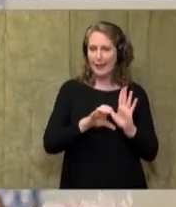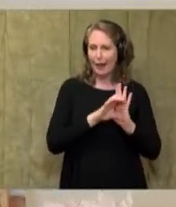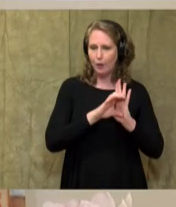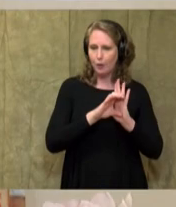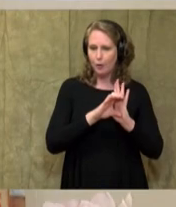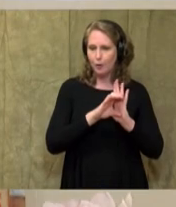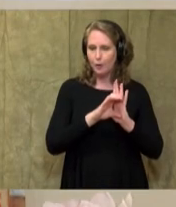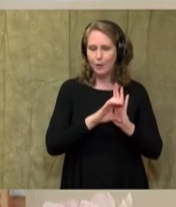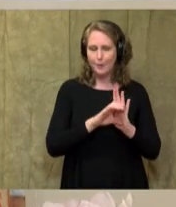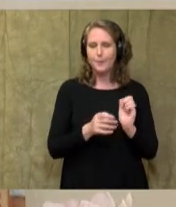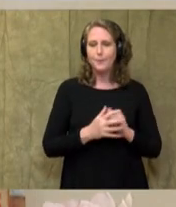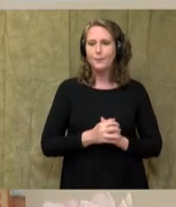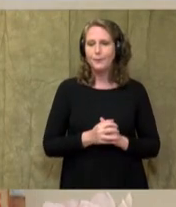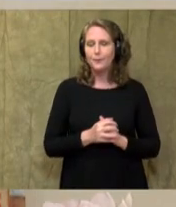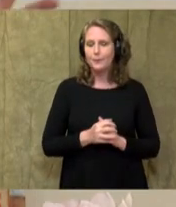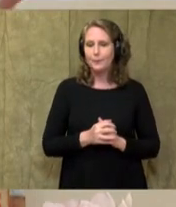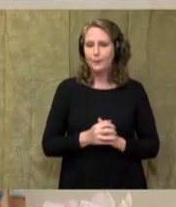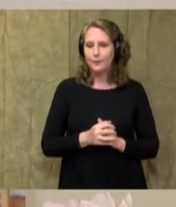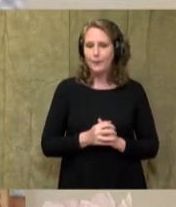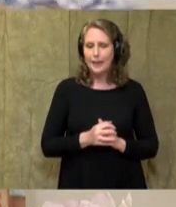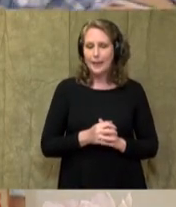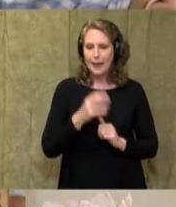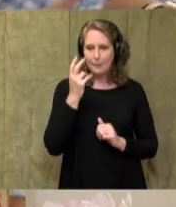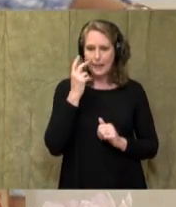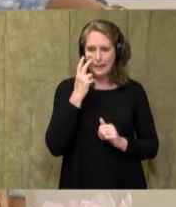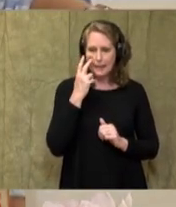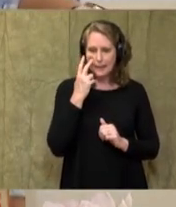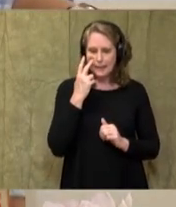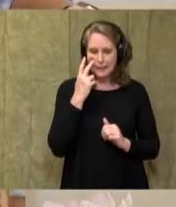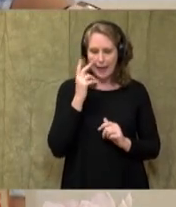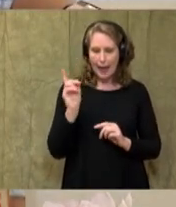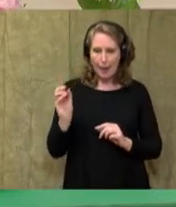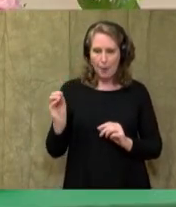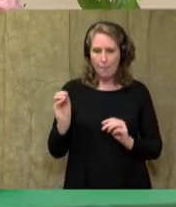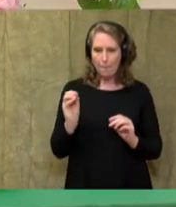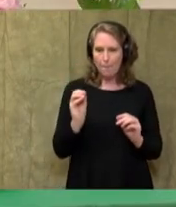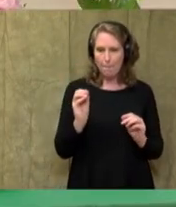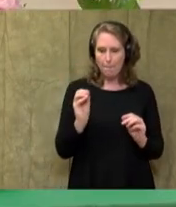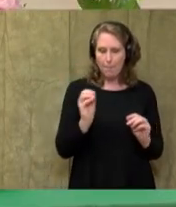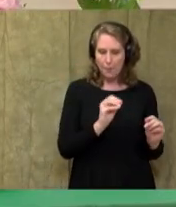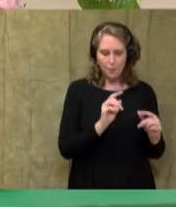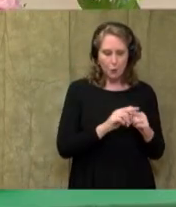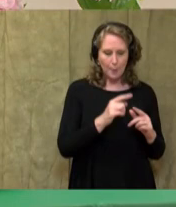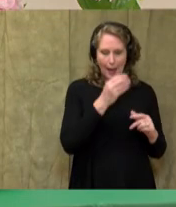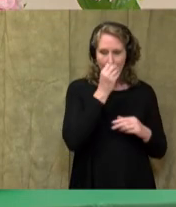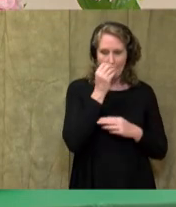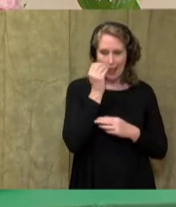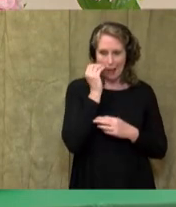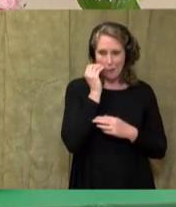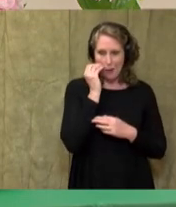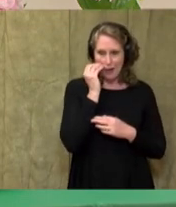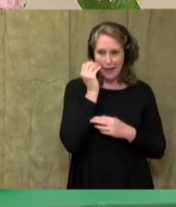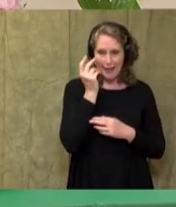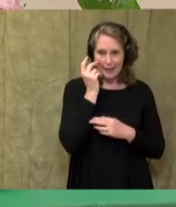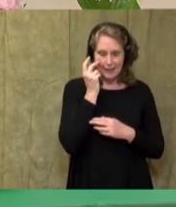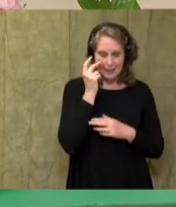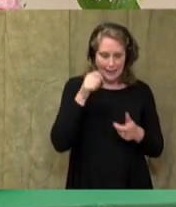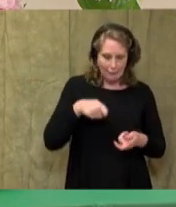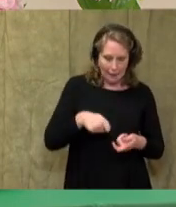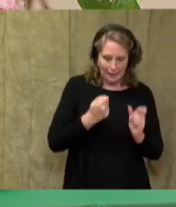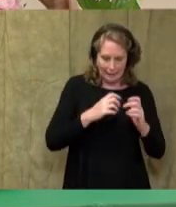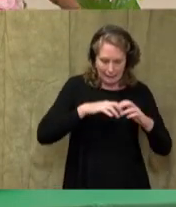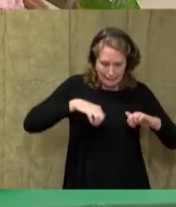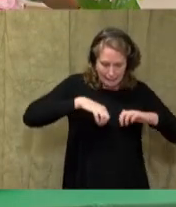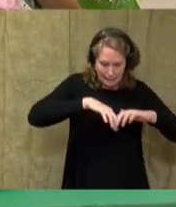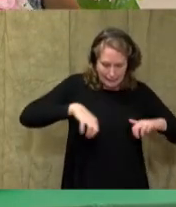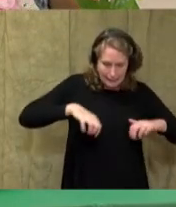we're going to start off with our characters, okay? So let's see. I'm going to come over here to my flower, and we're going to see if we can dig